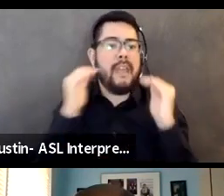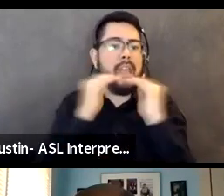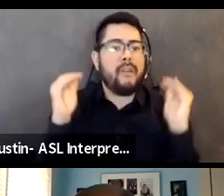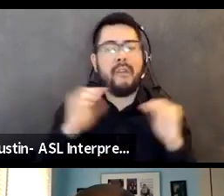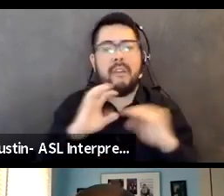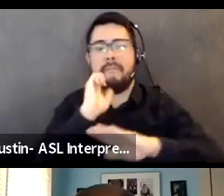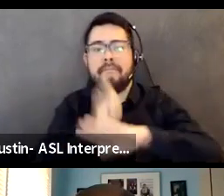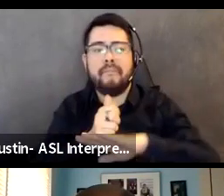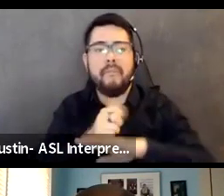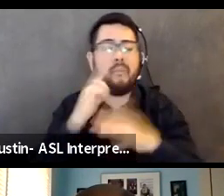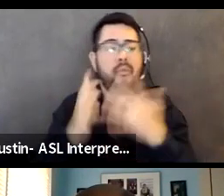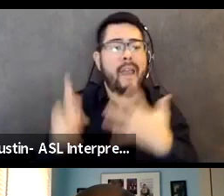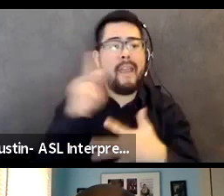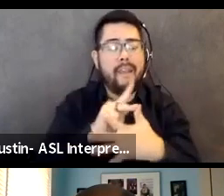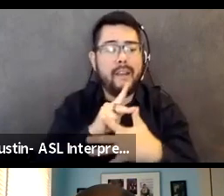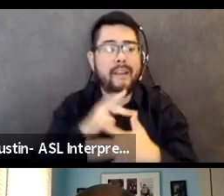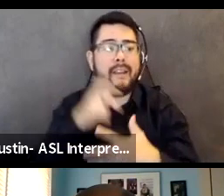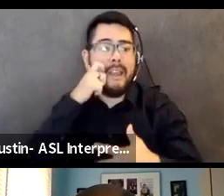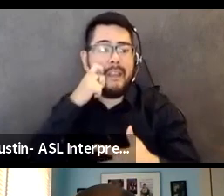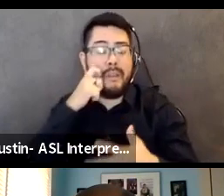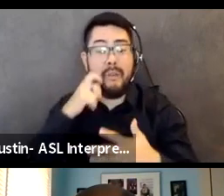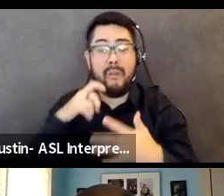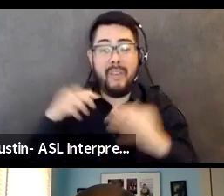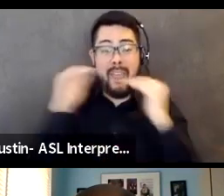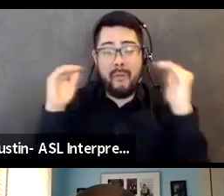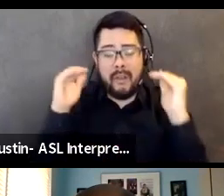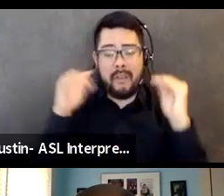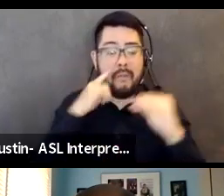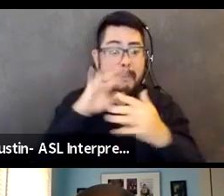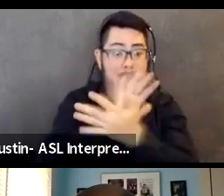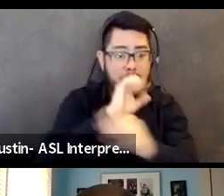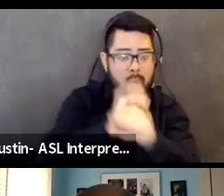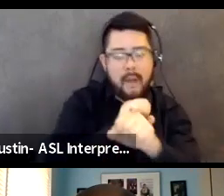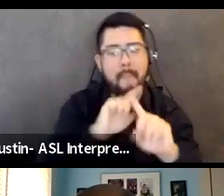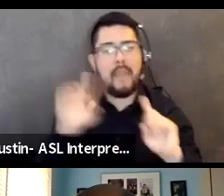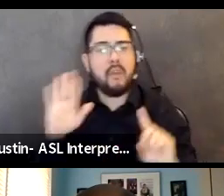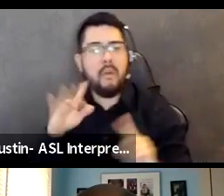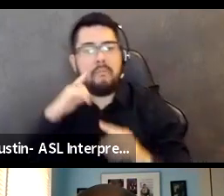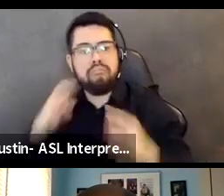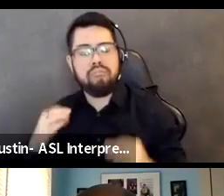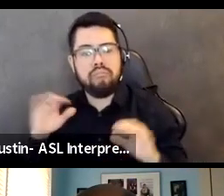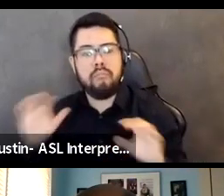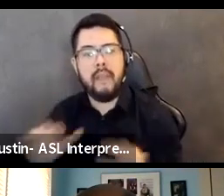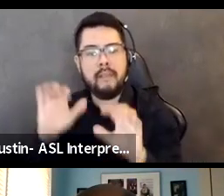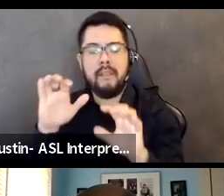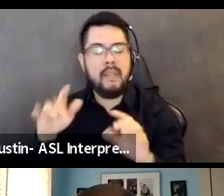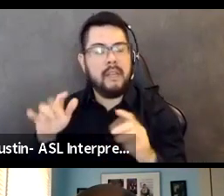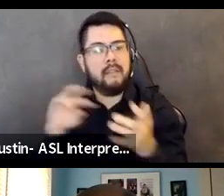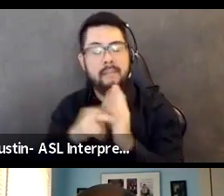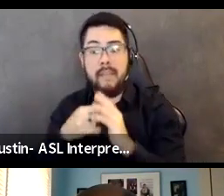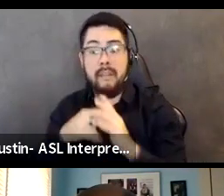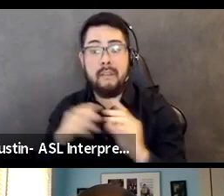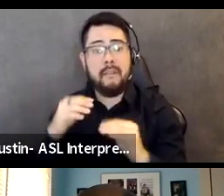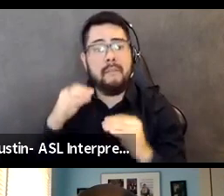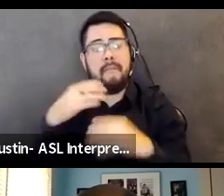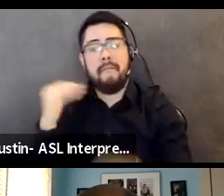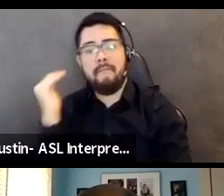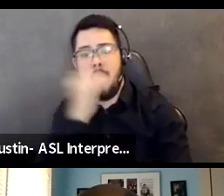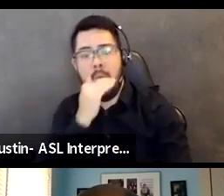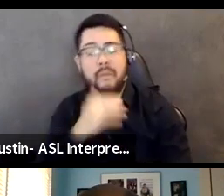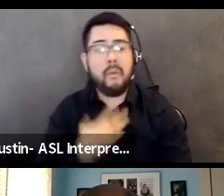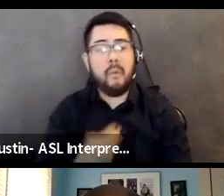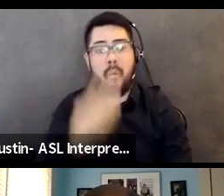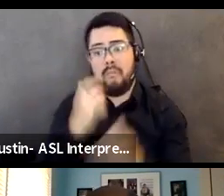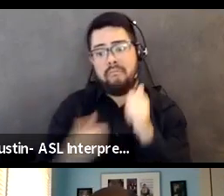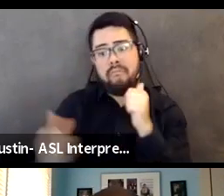prioritizing racial equity on paper the actions of cps repeatedly accept and extend false white supremacist narratives as